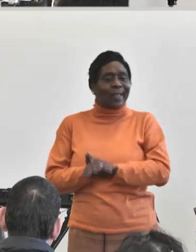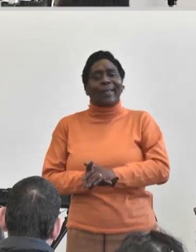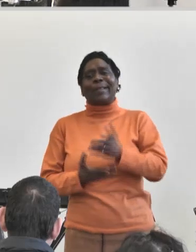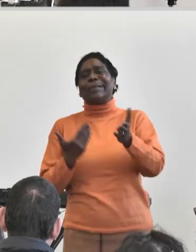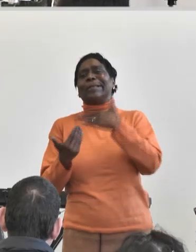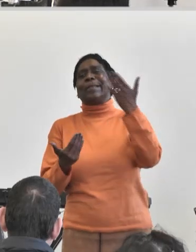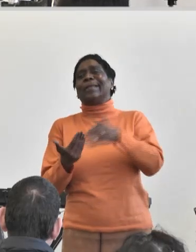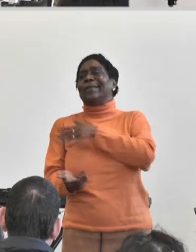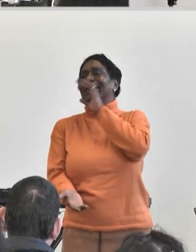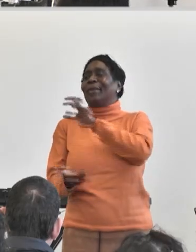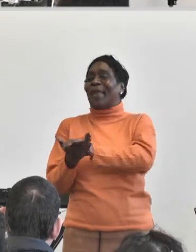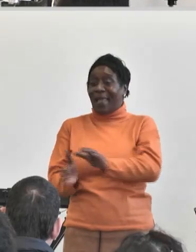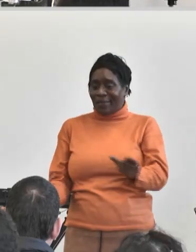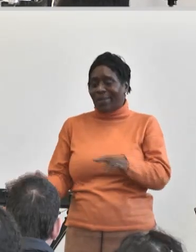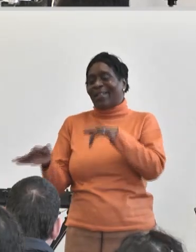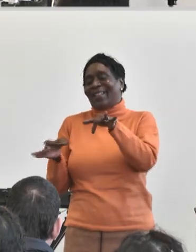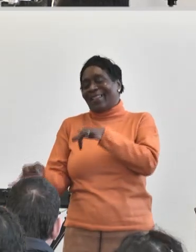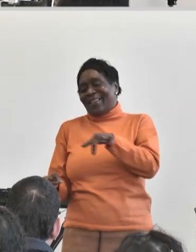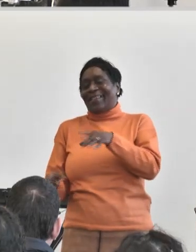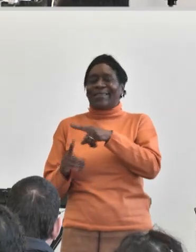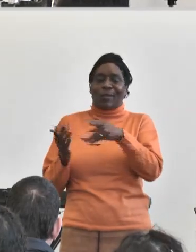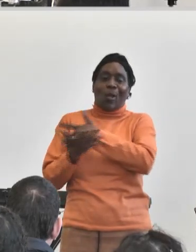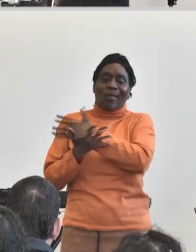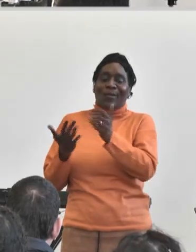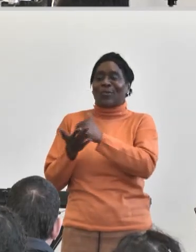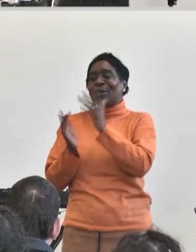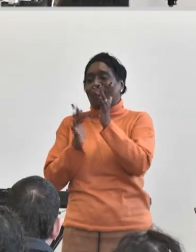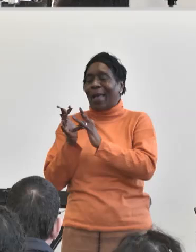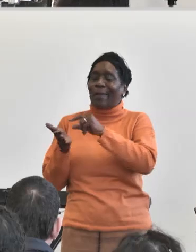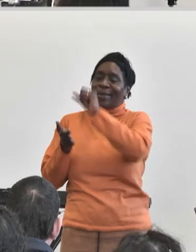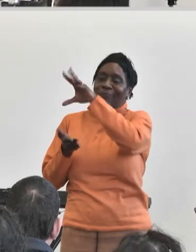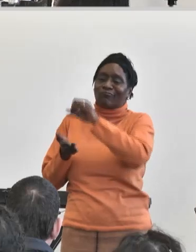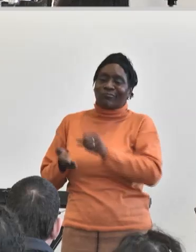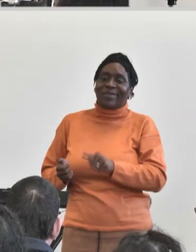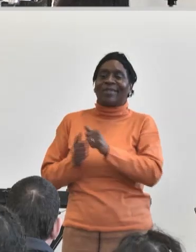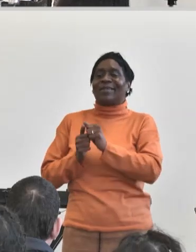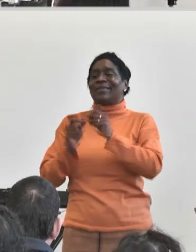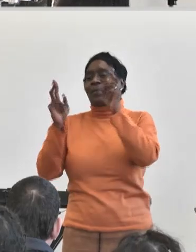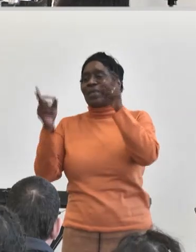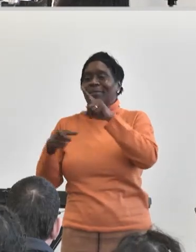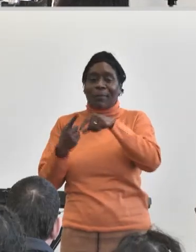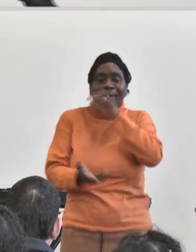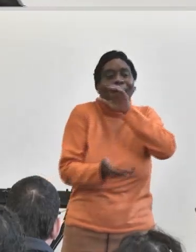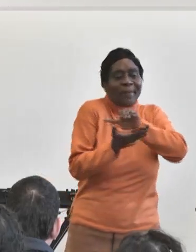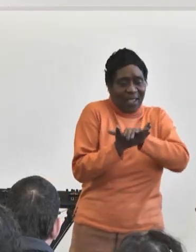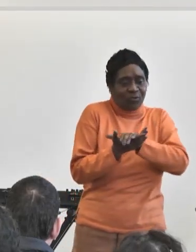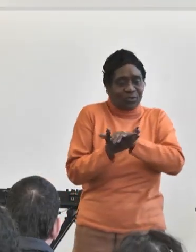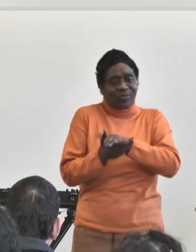cake. And we were going through the Bible and just some themes on marriage.